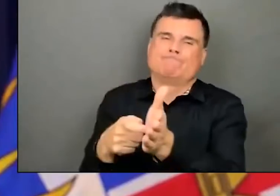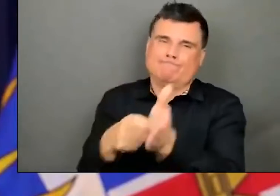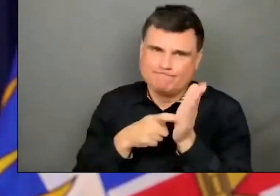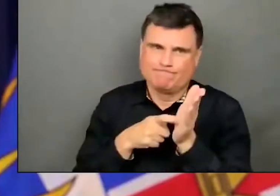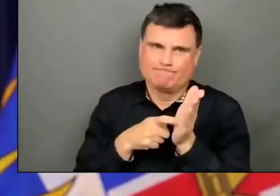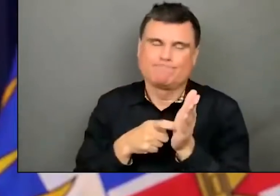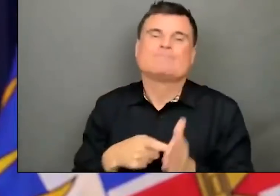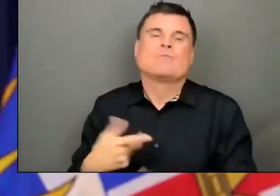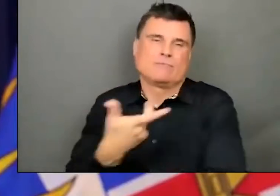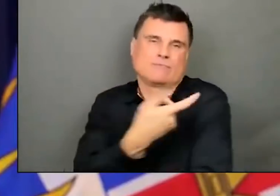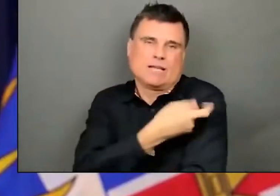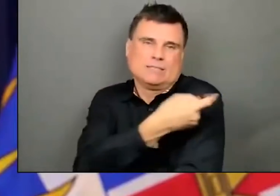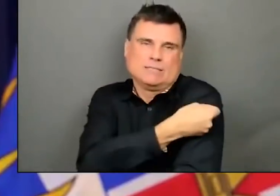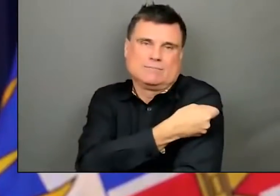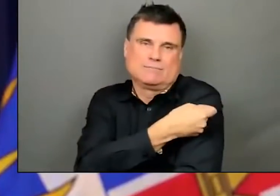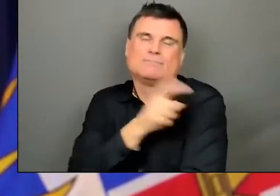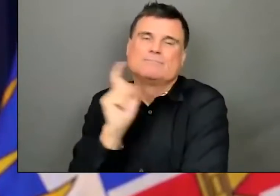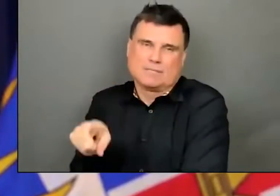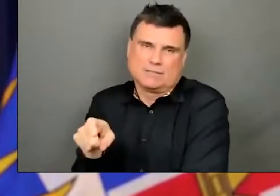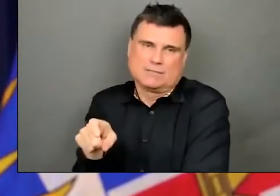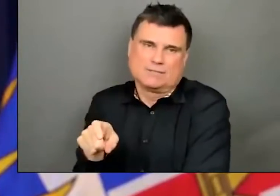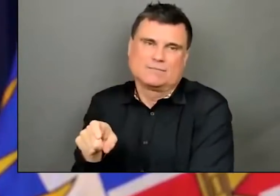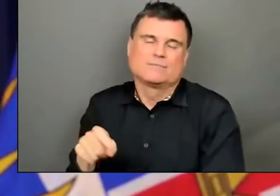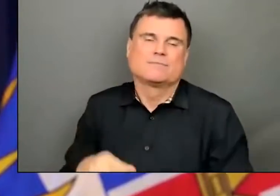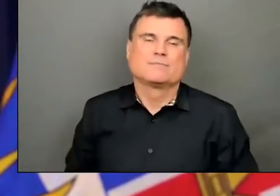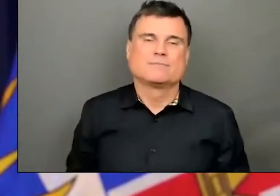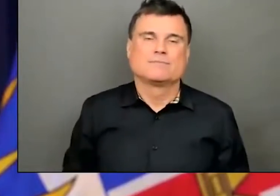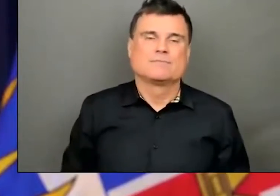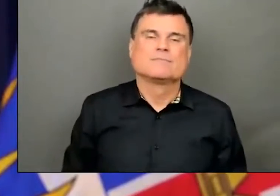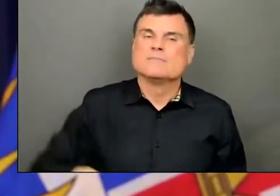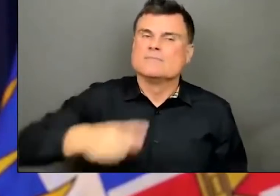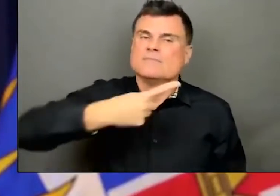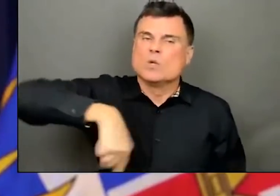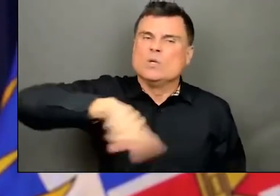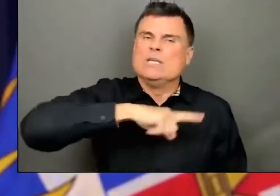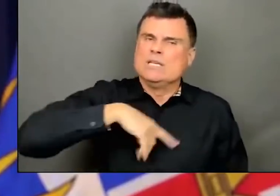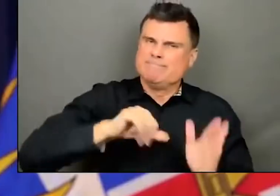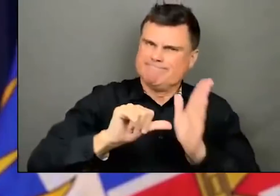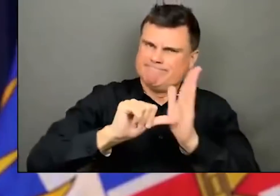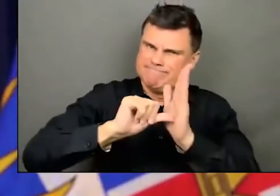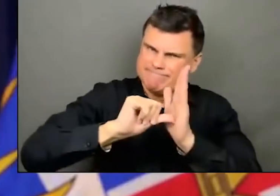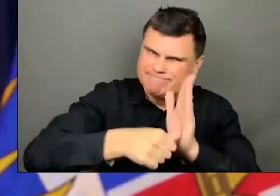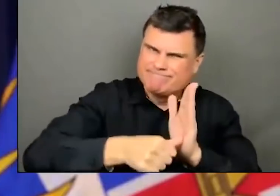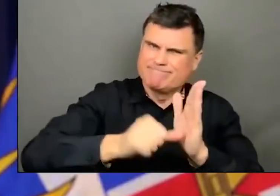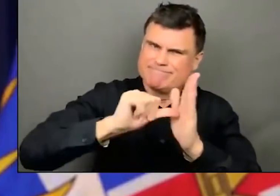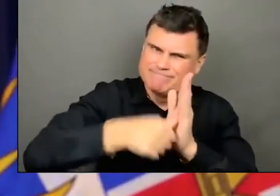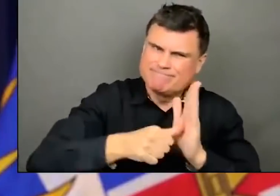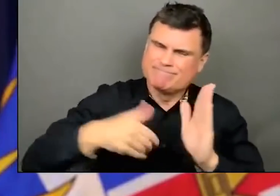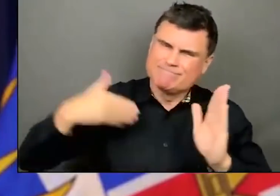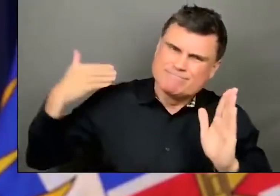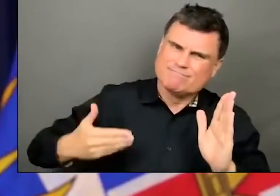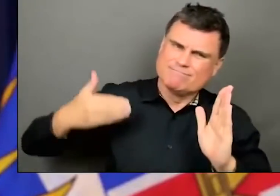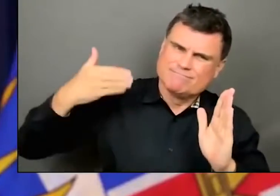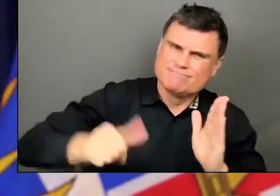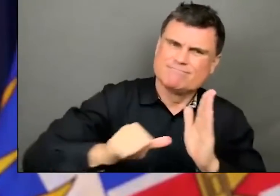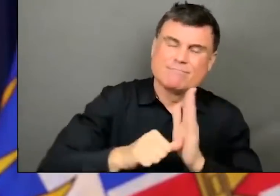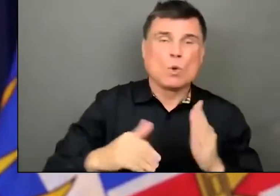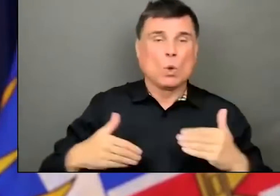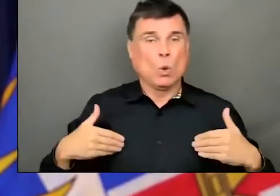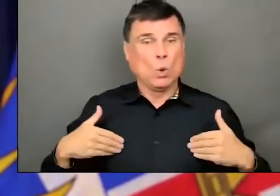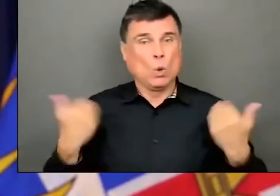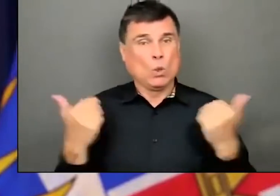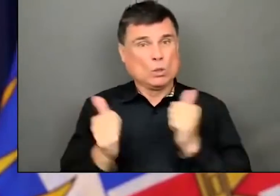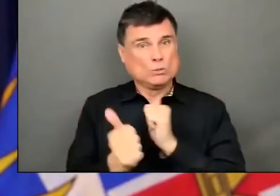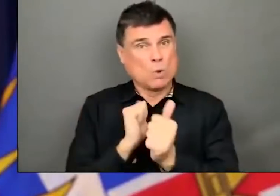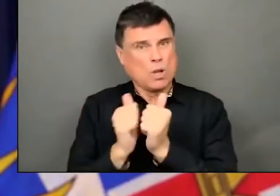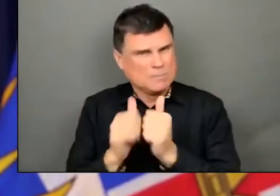As you know, we've continued to put importance on stressing the importance of youth sports and making sure that